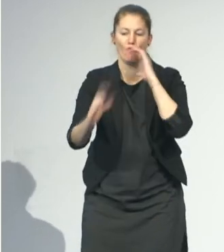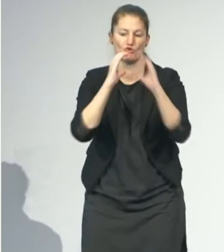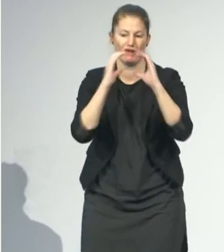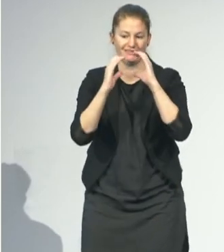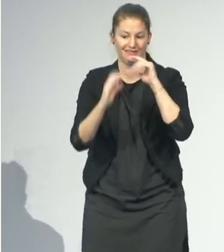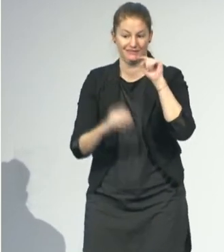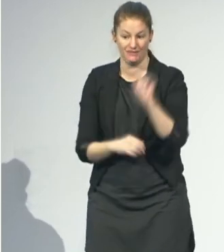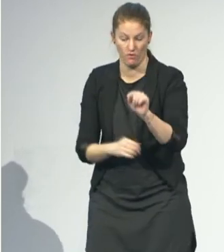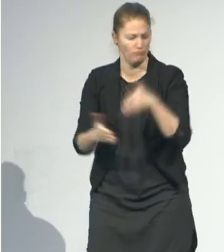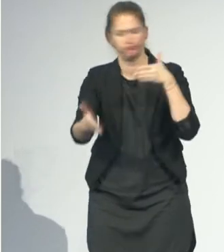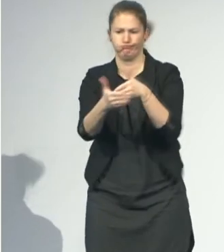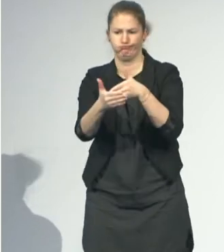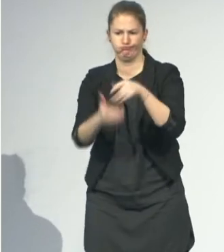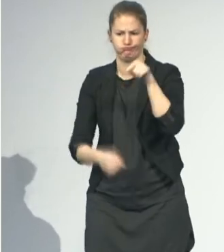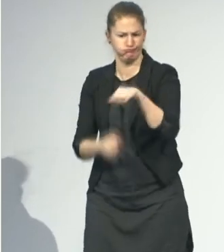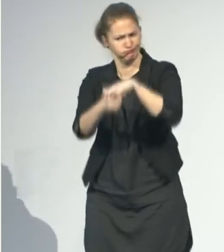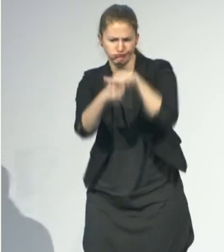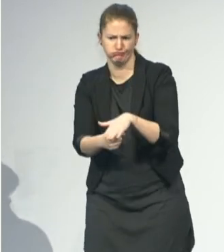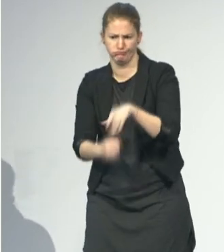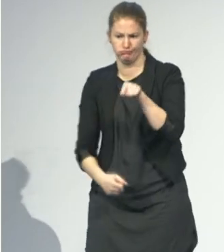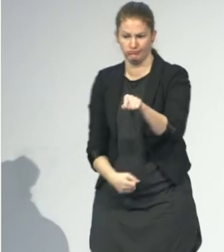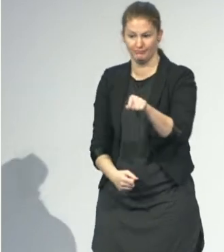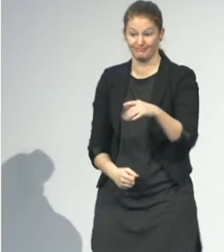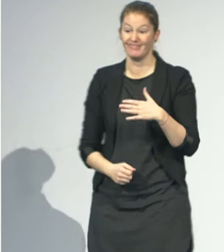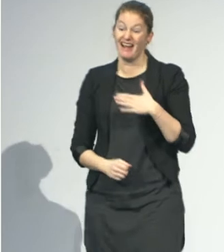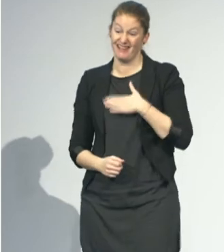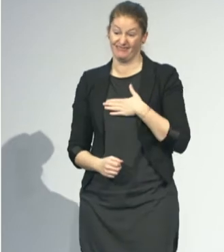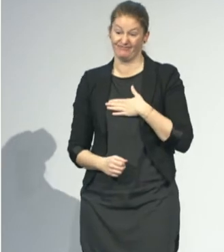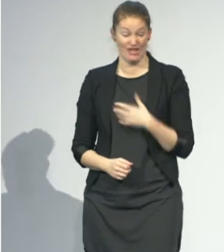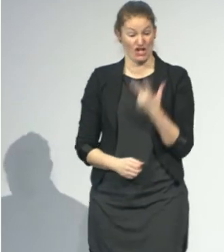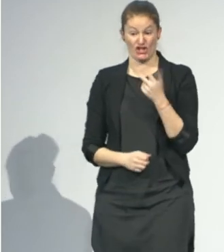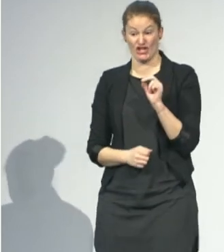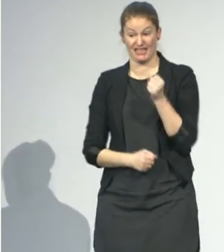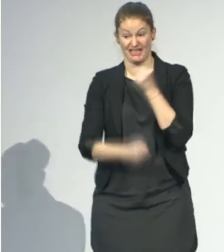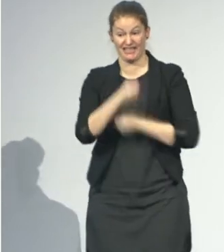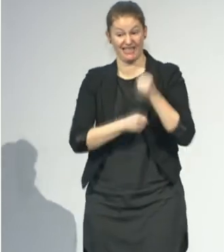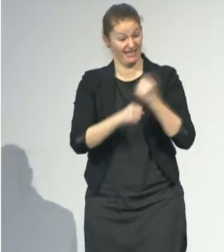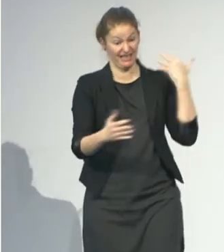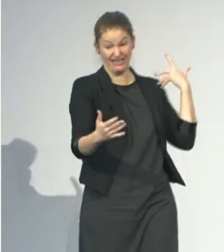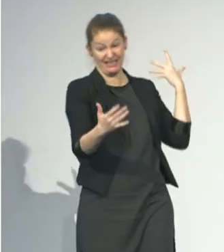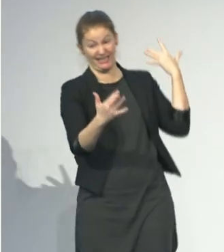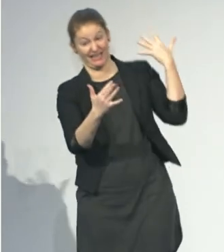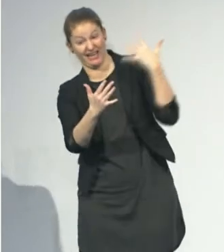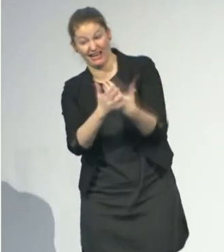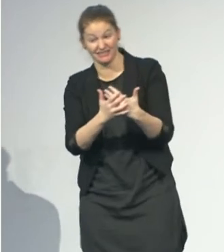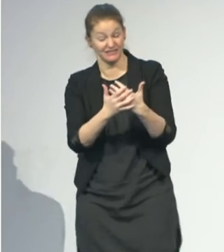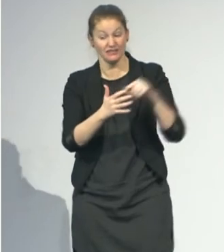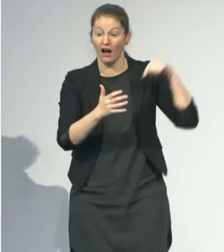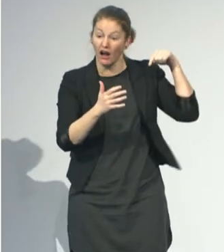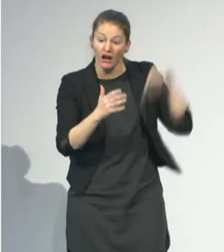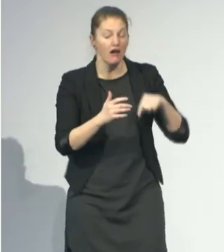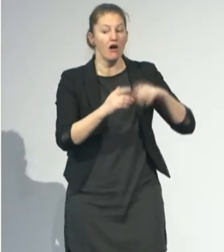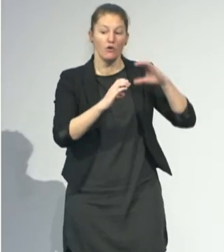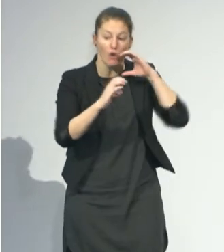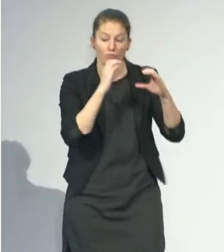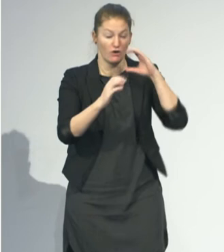last 30 years of my life to denounce it and more to find solutions to